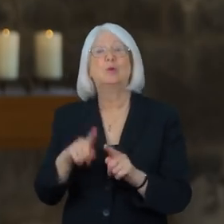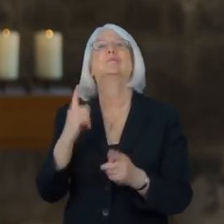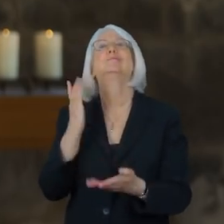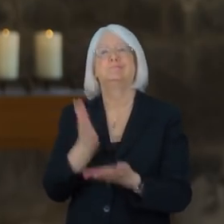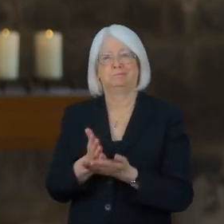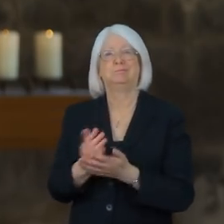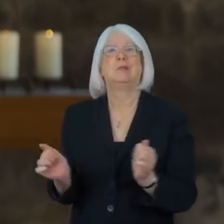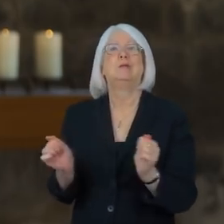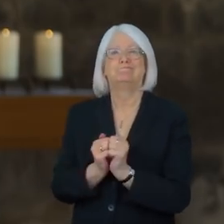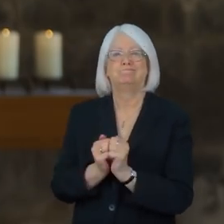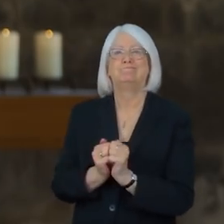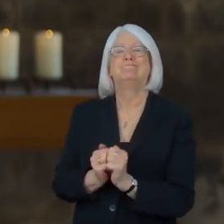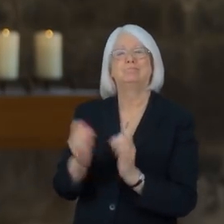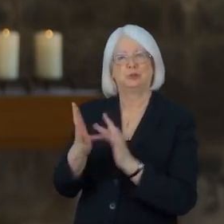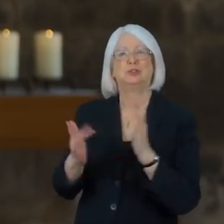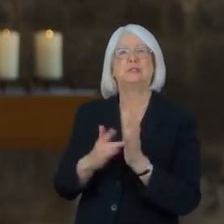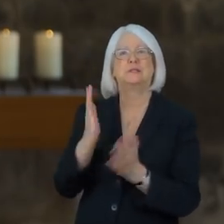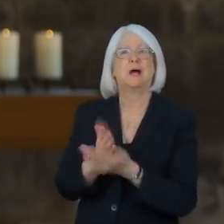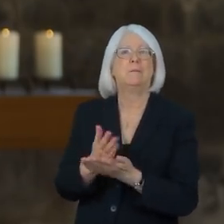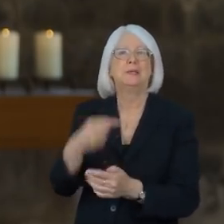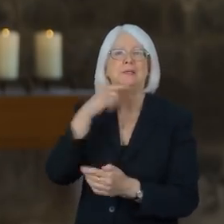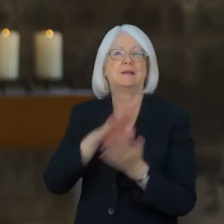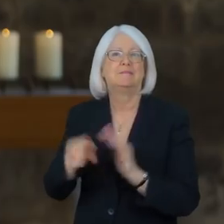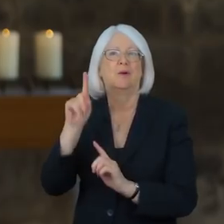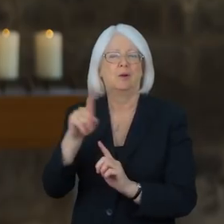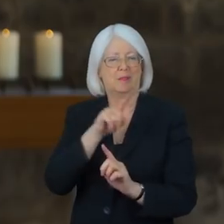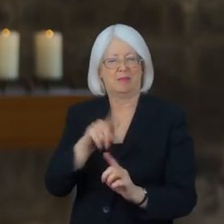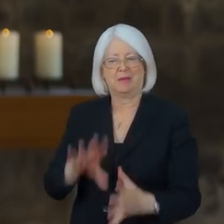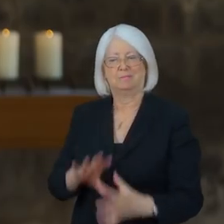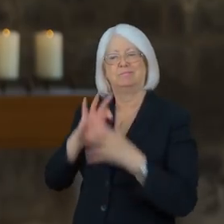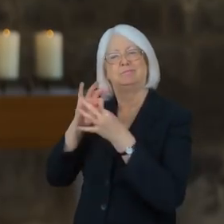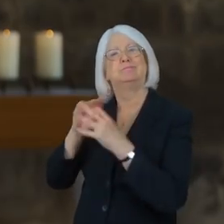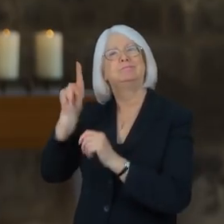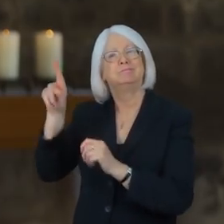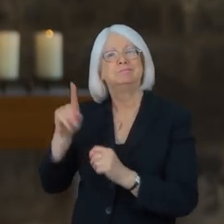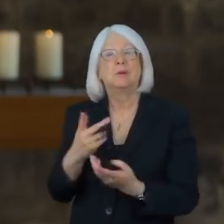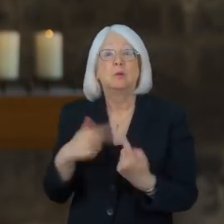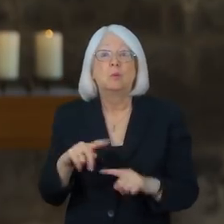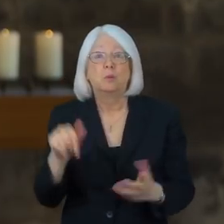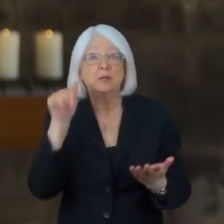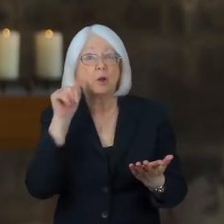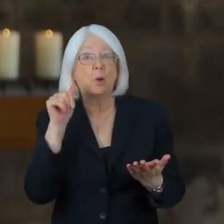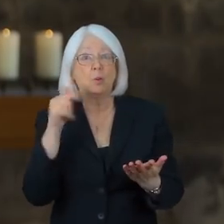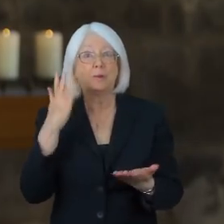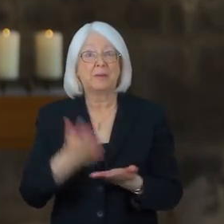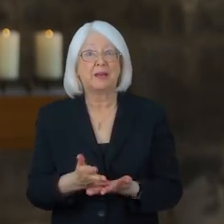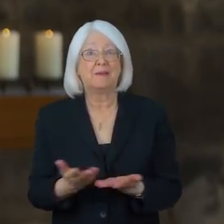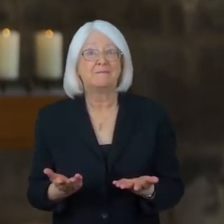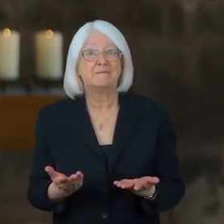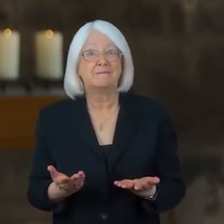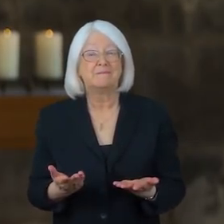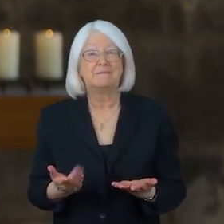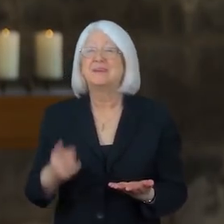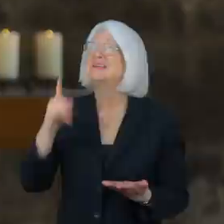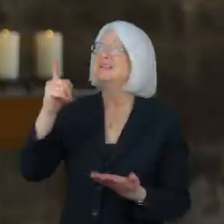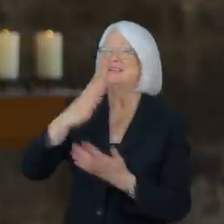Son of God, and they abide in God. So we have known and believe the